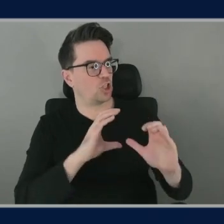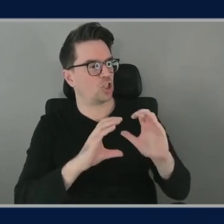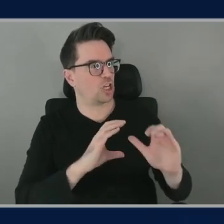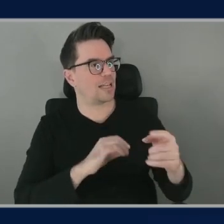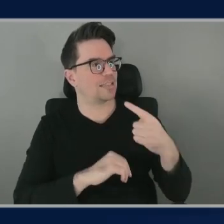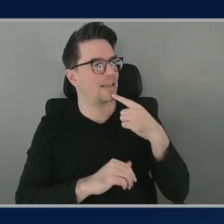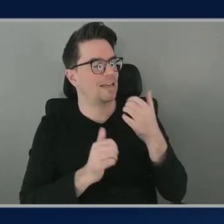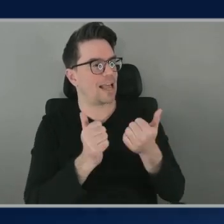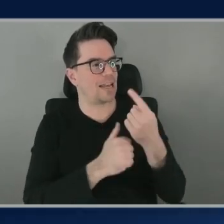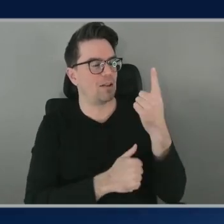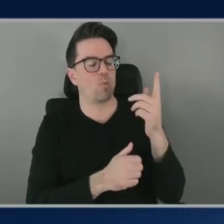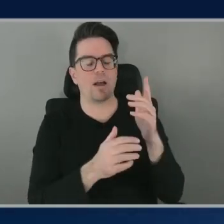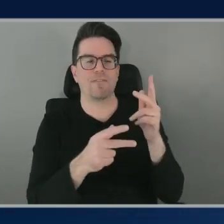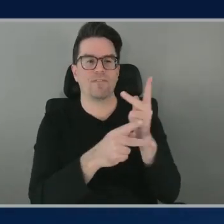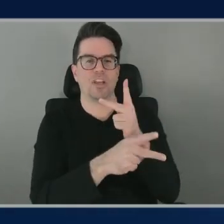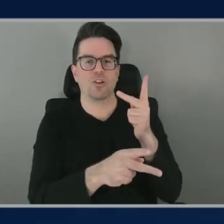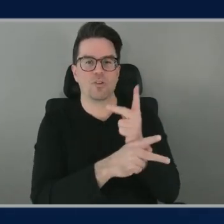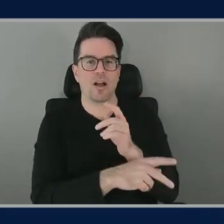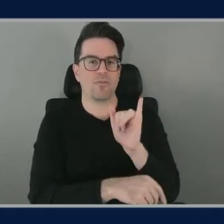to Pi is lime yet?